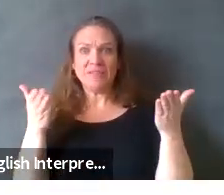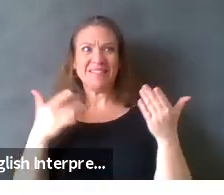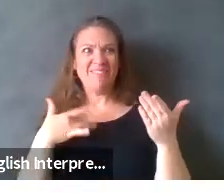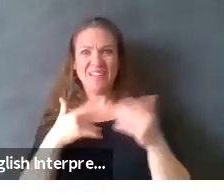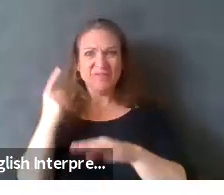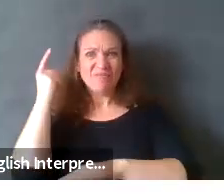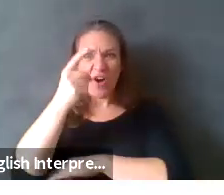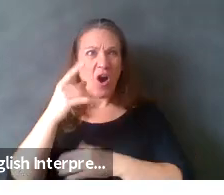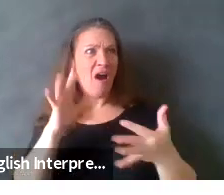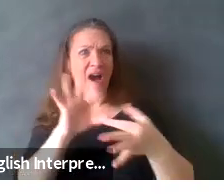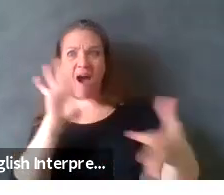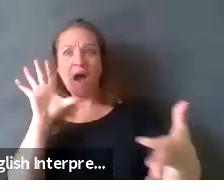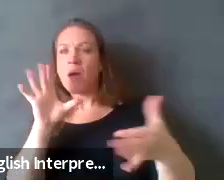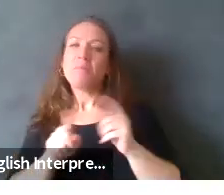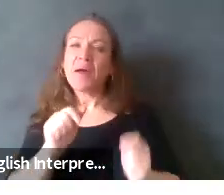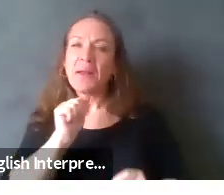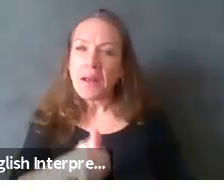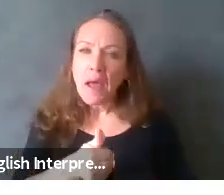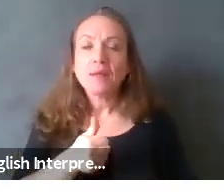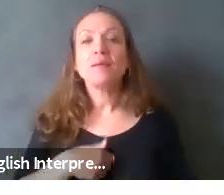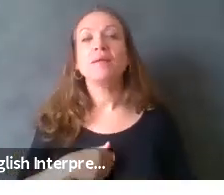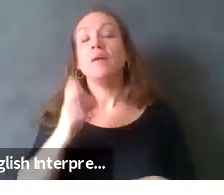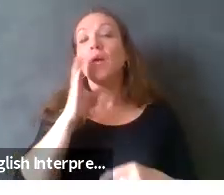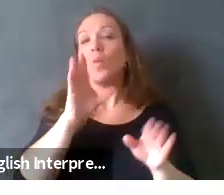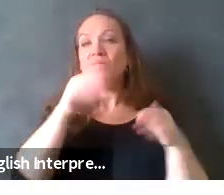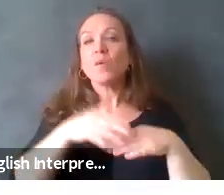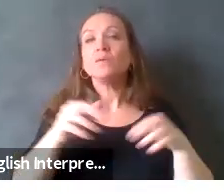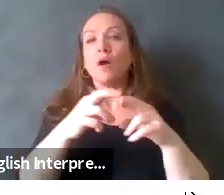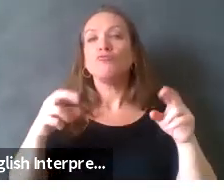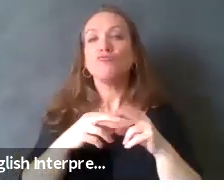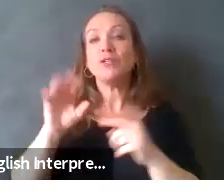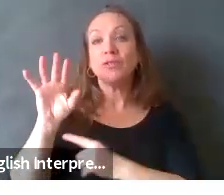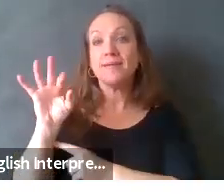and state level and FEMA's Region 9 disability